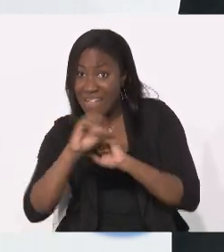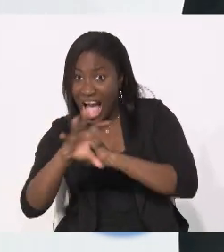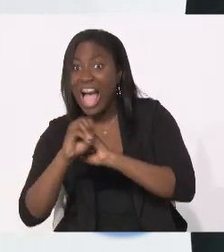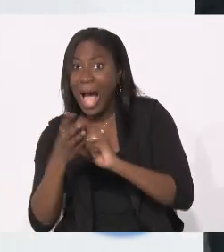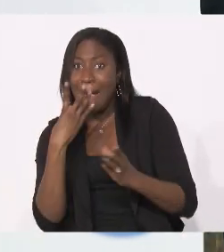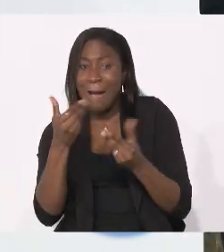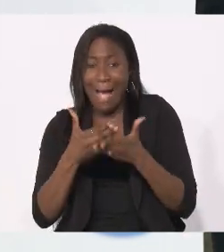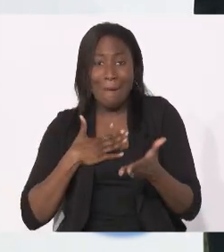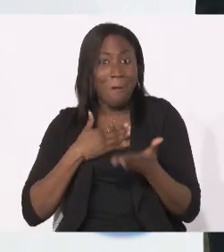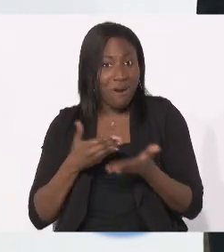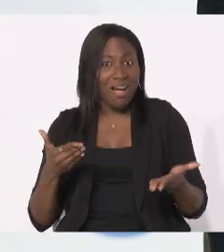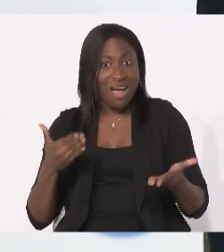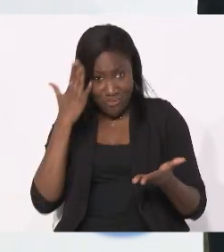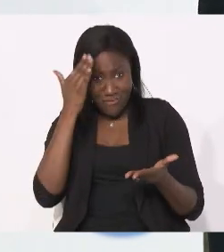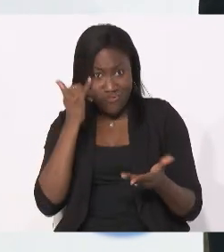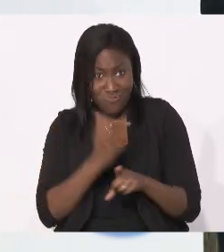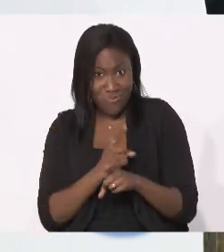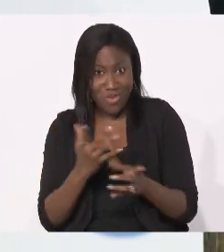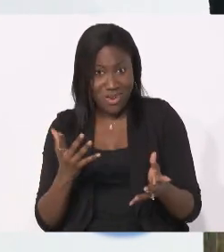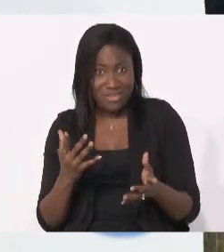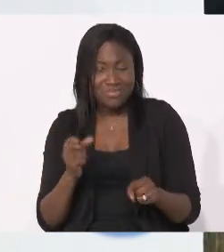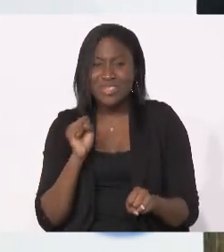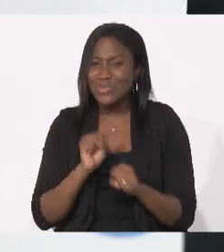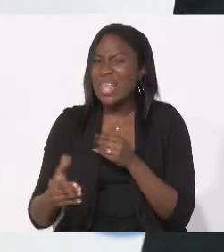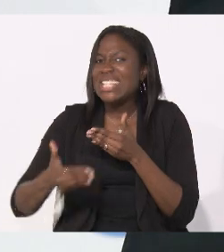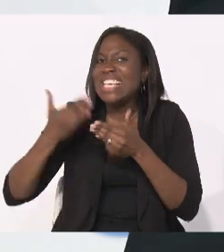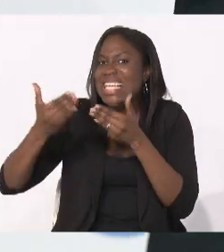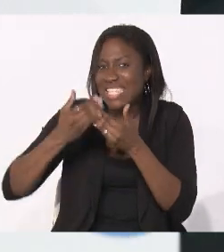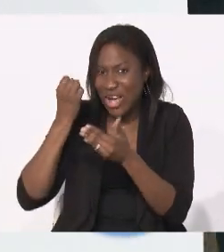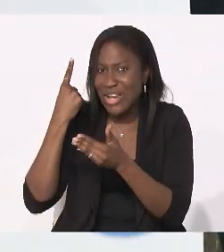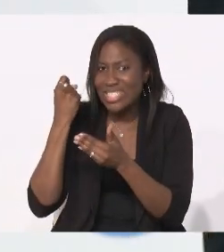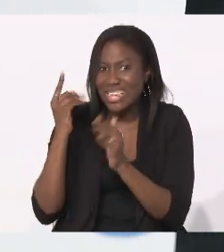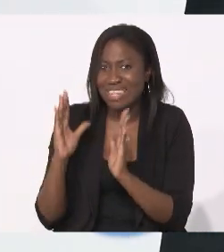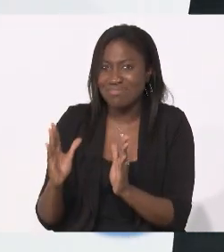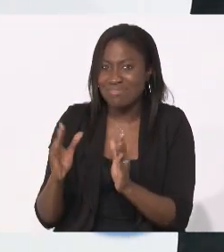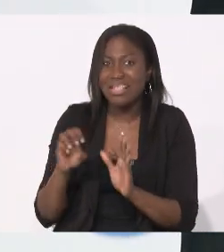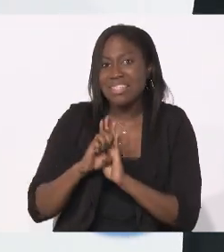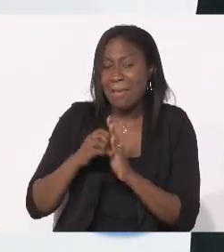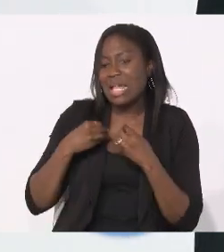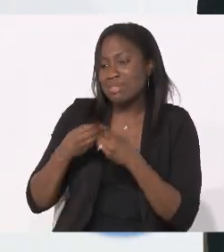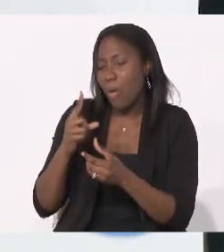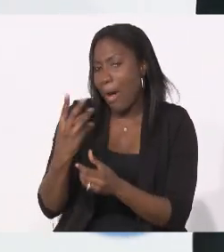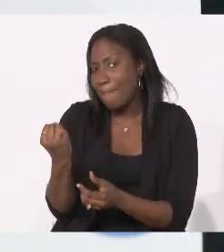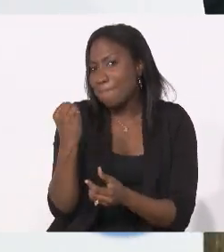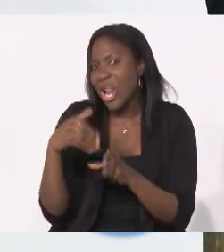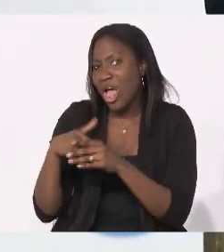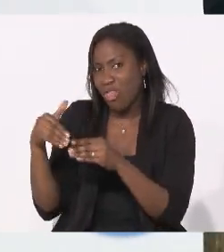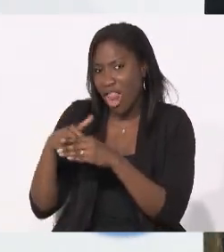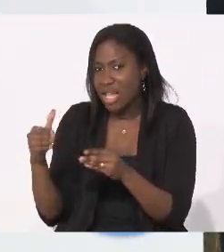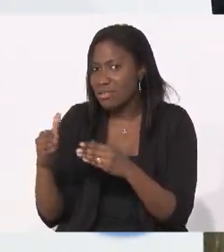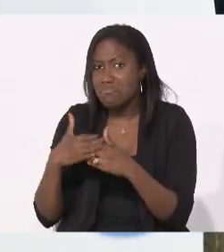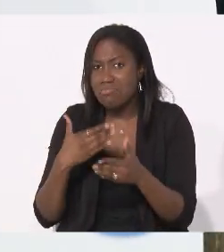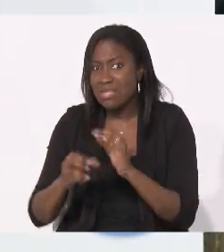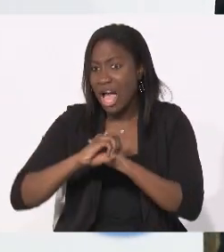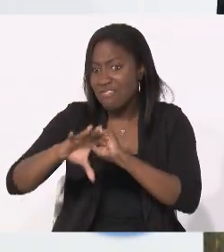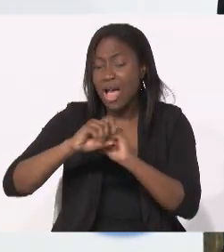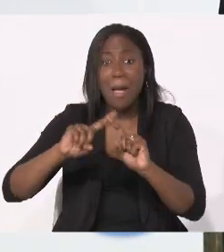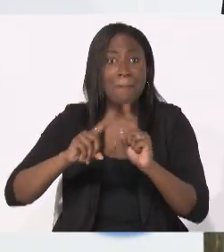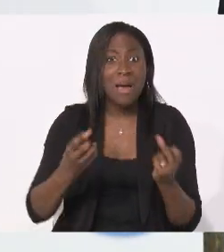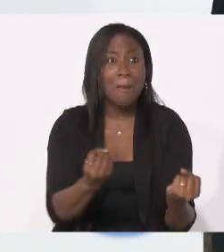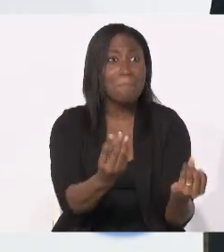Billion. But for some reason, when we say we can do the same in the Caribbean and in Trinidad and Tobago, oh, no, I'll prefer to spend $2 million on a